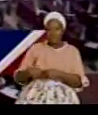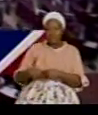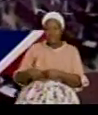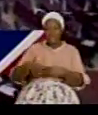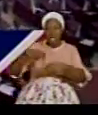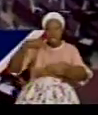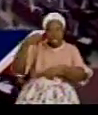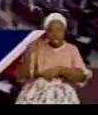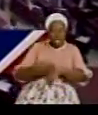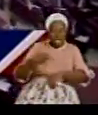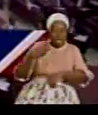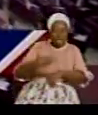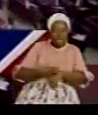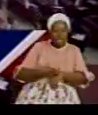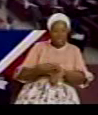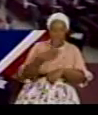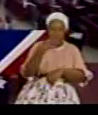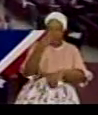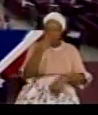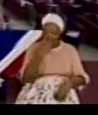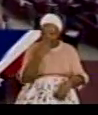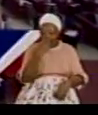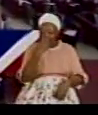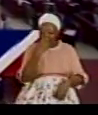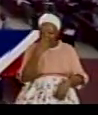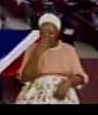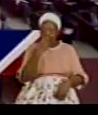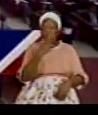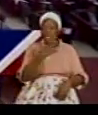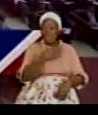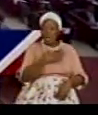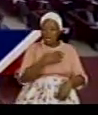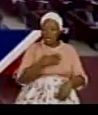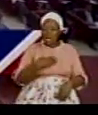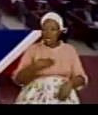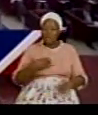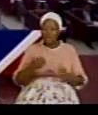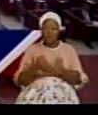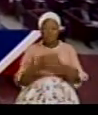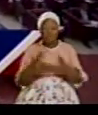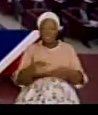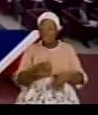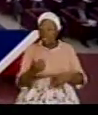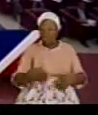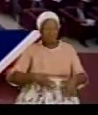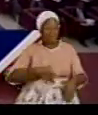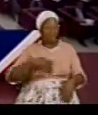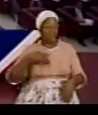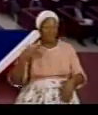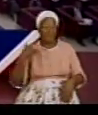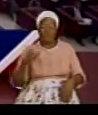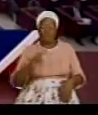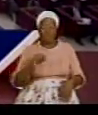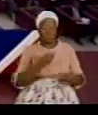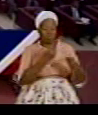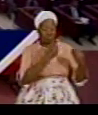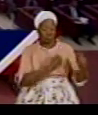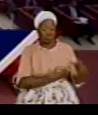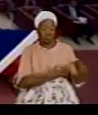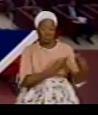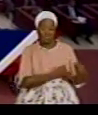hardened, blinded, and without any feeling, no tenderness.